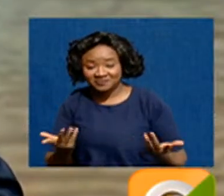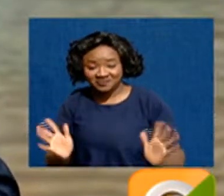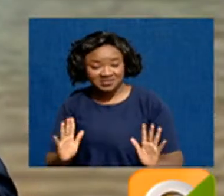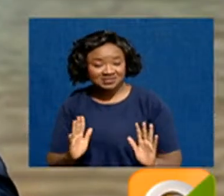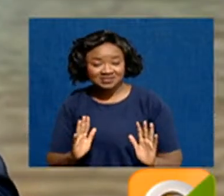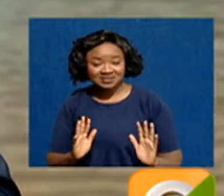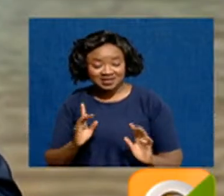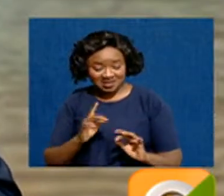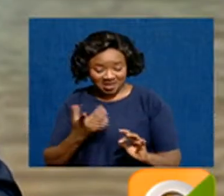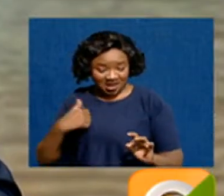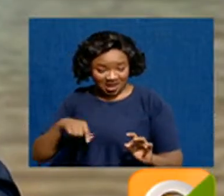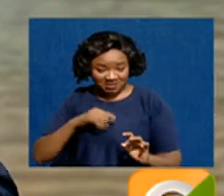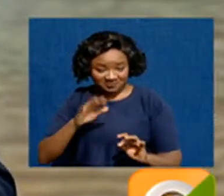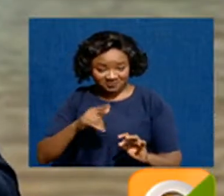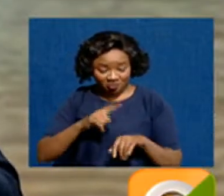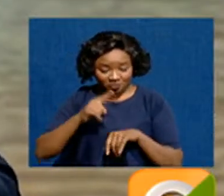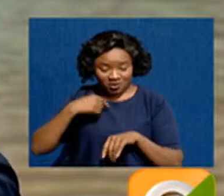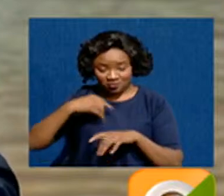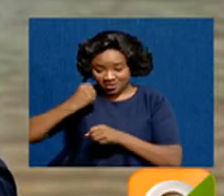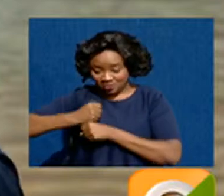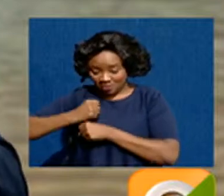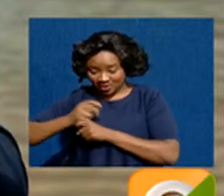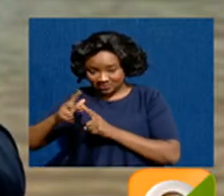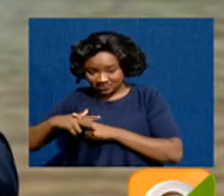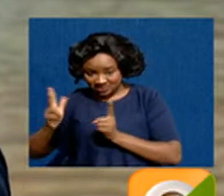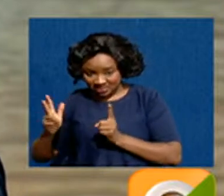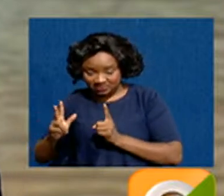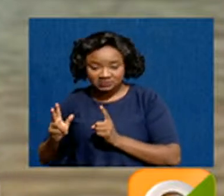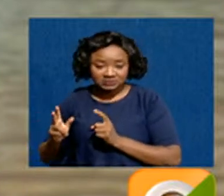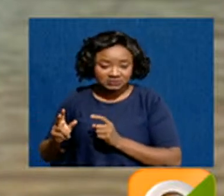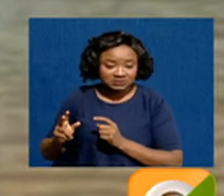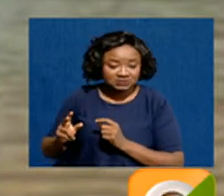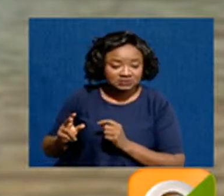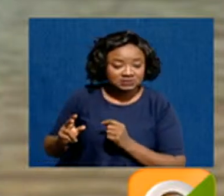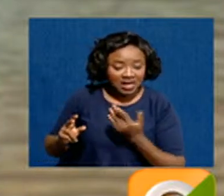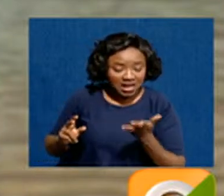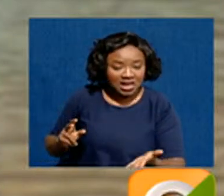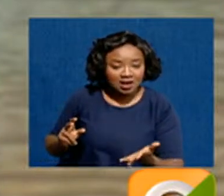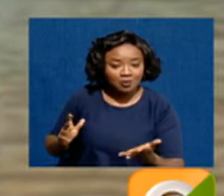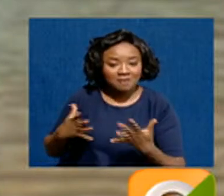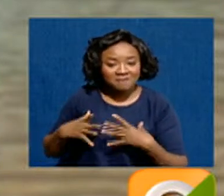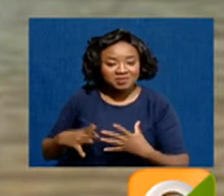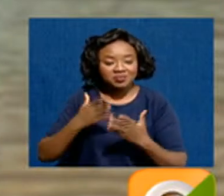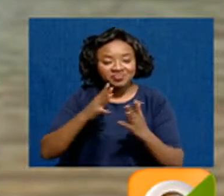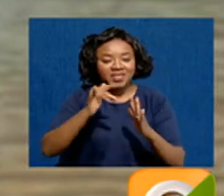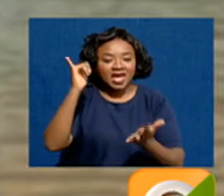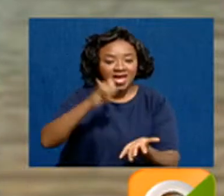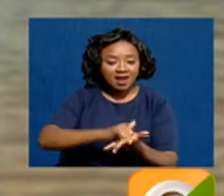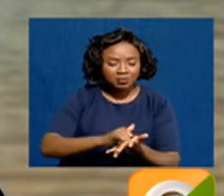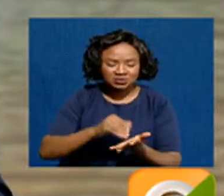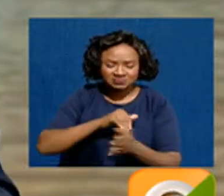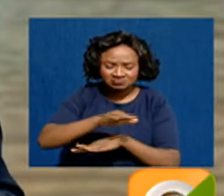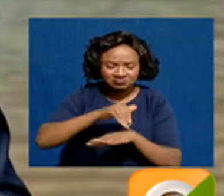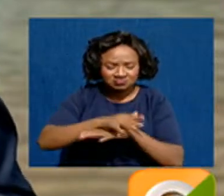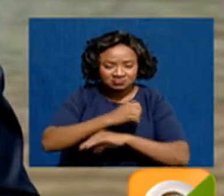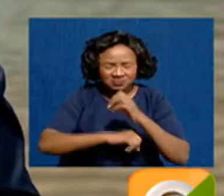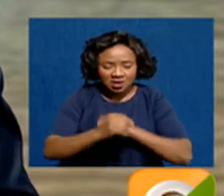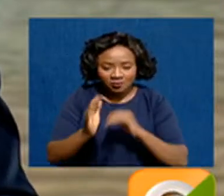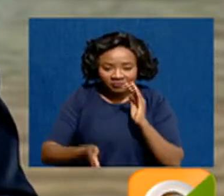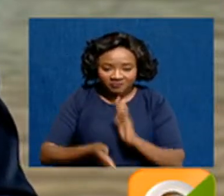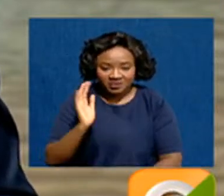office and now is that people were stationed within the airport to respond quickly. Unlike the time